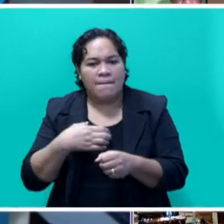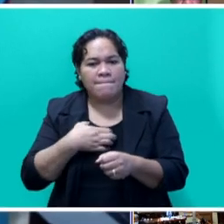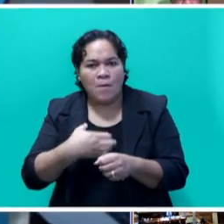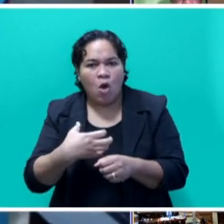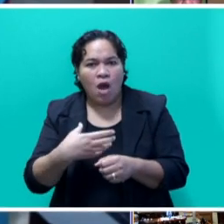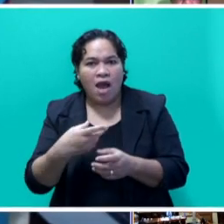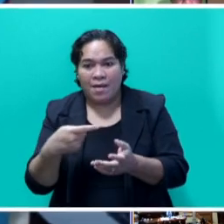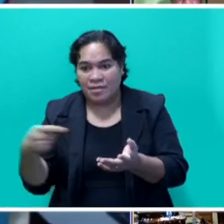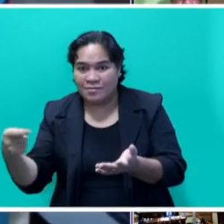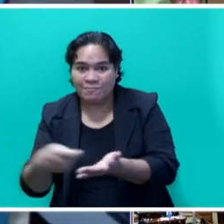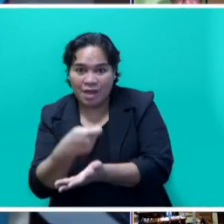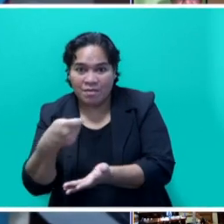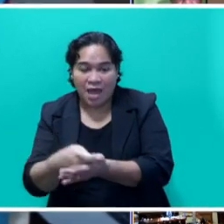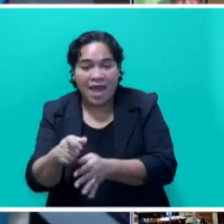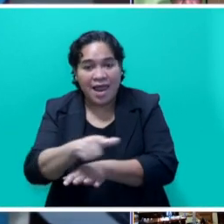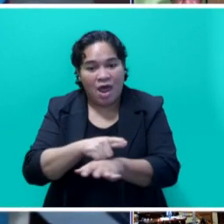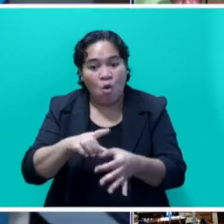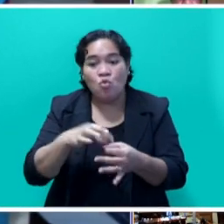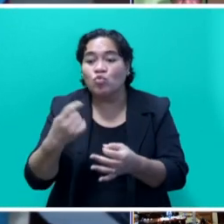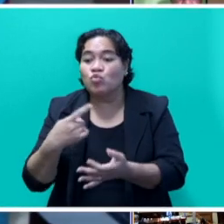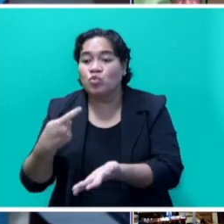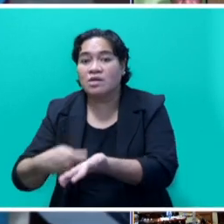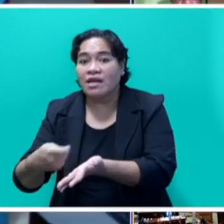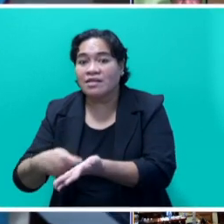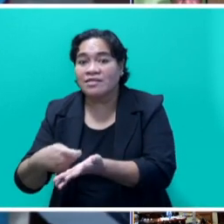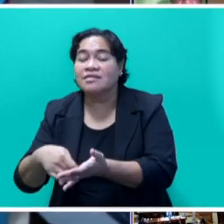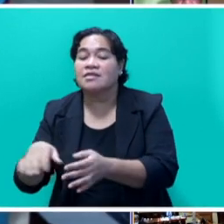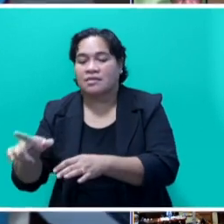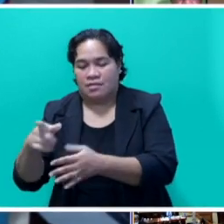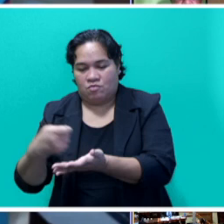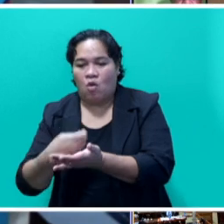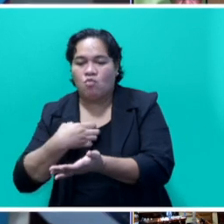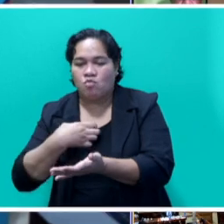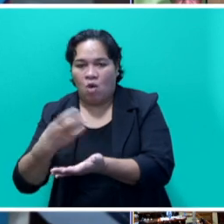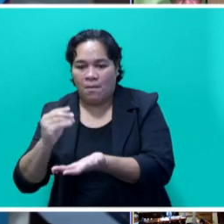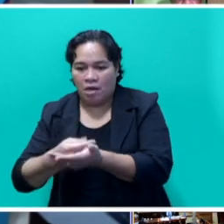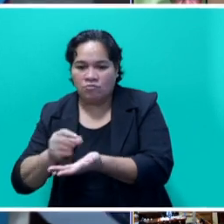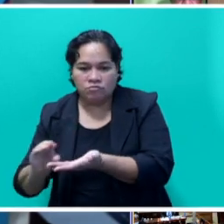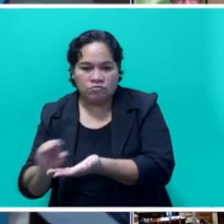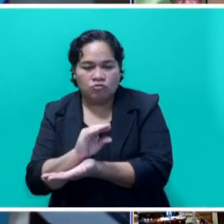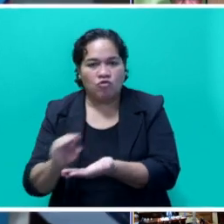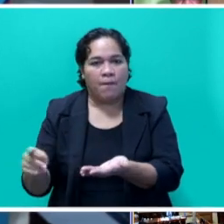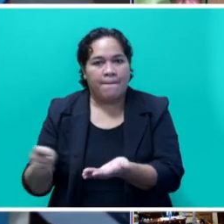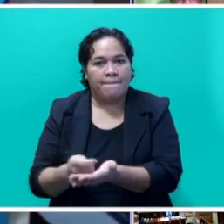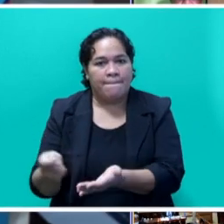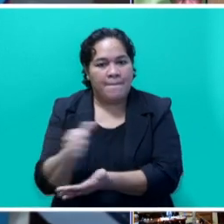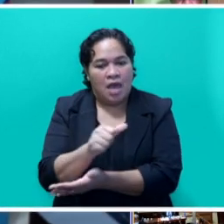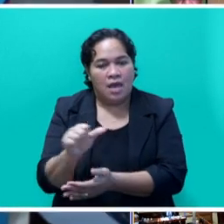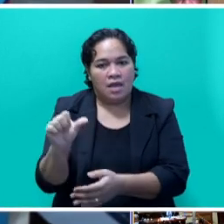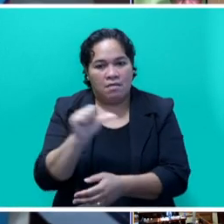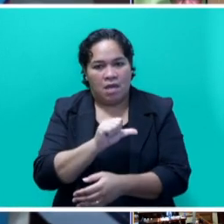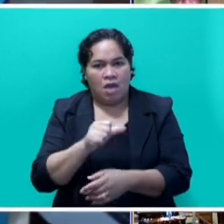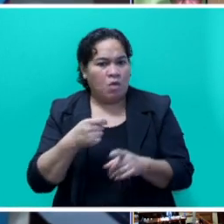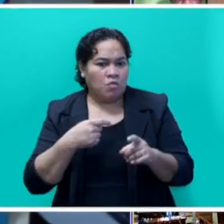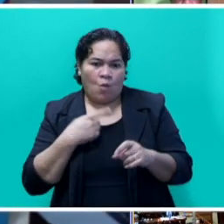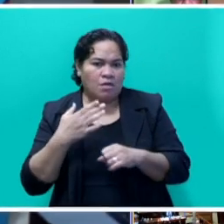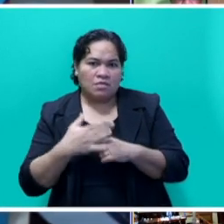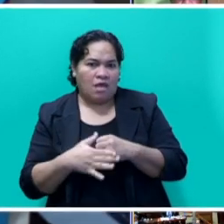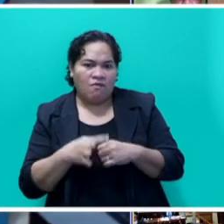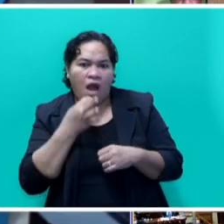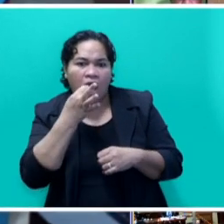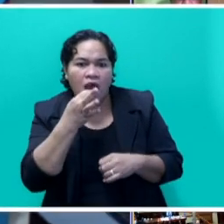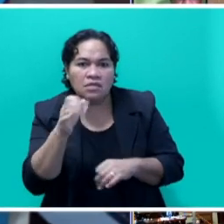leases. This government did that. We didn't consult landowners, asking them what they wanted more money.